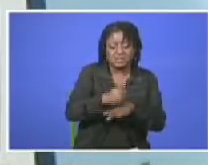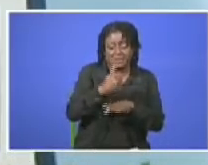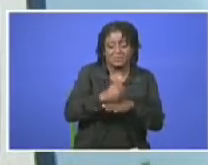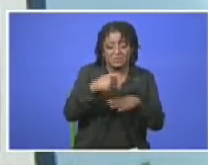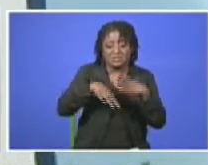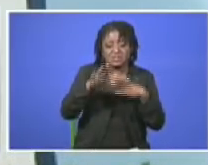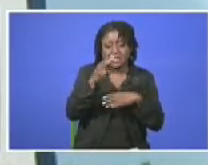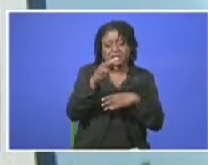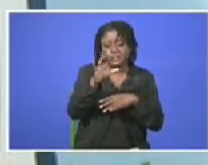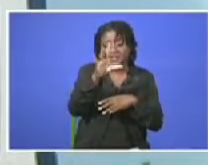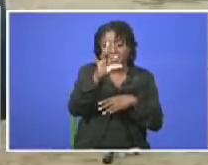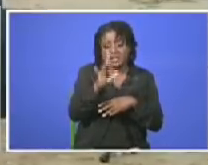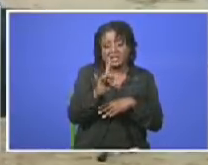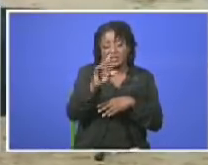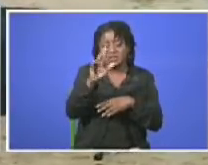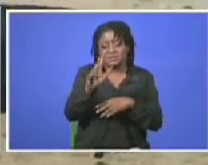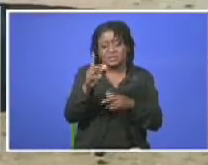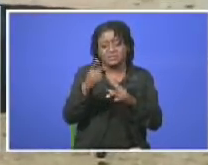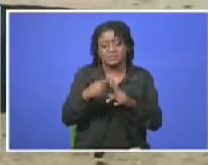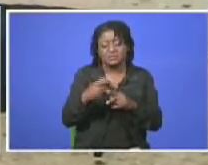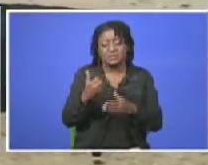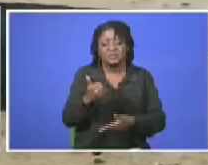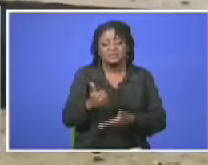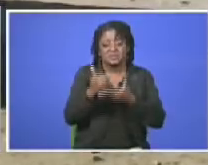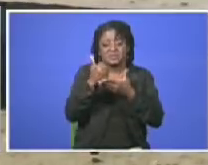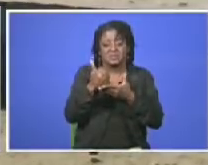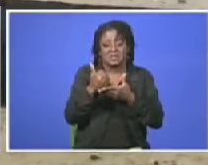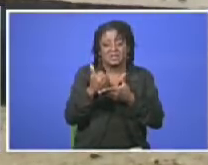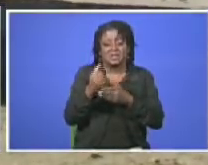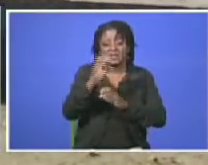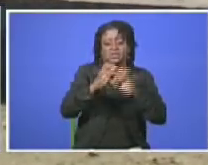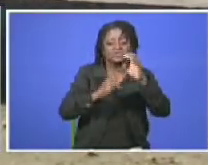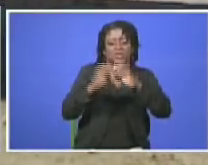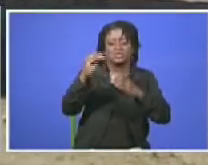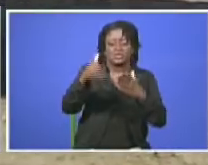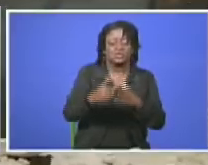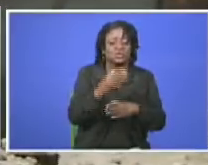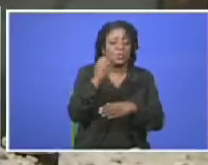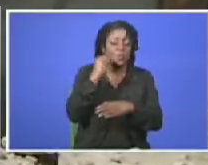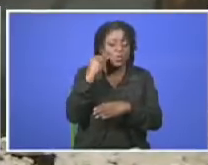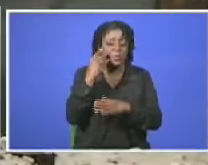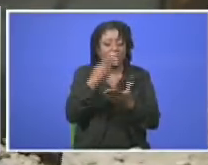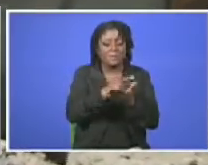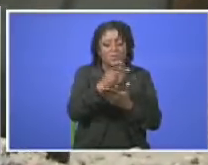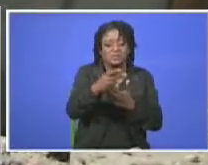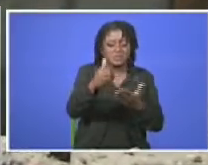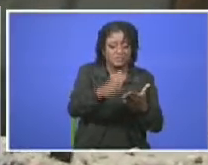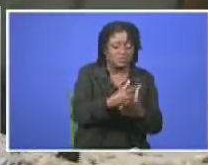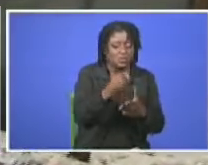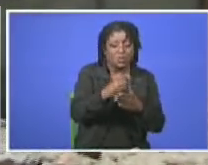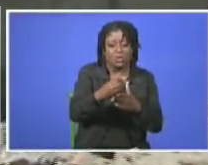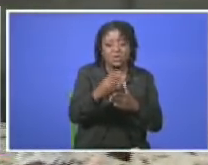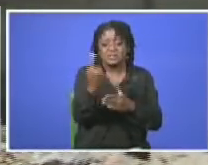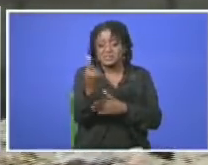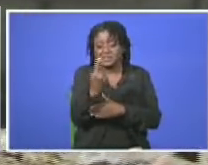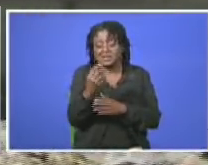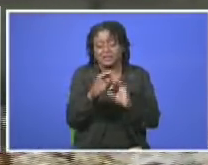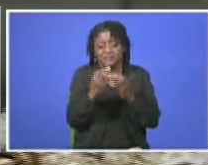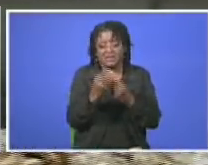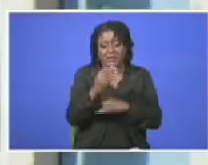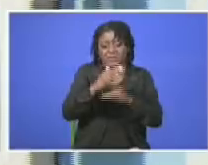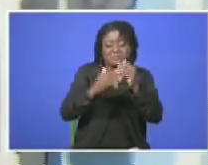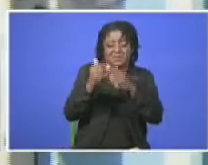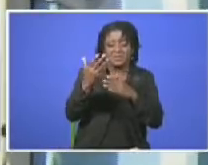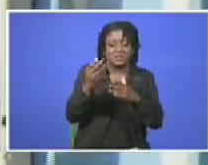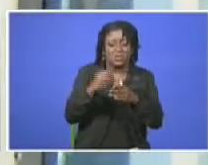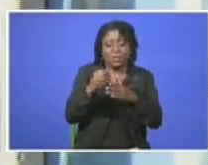purpose of the BMC is to facilitate the construction of new homes, the purchase of new or single multi-family structures, and vacant lots. But over the